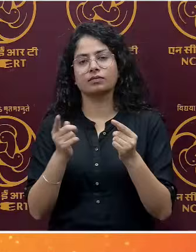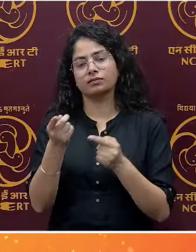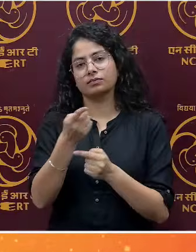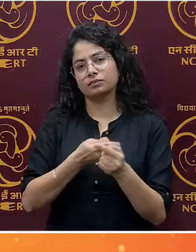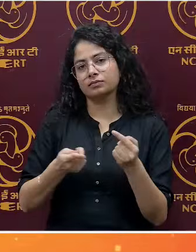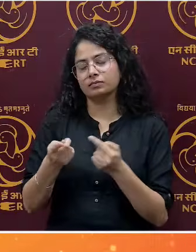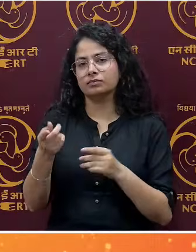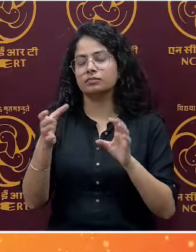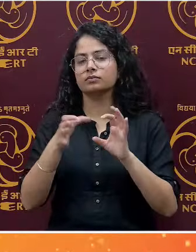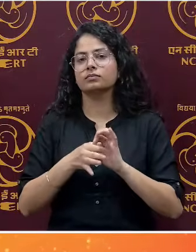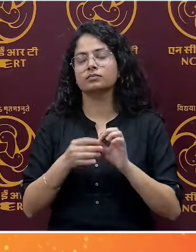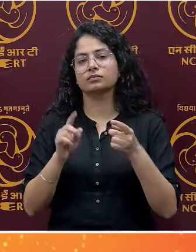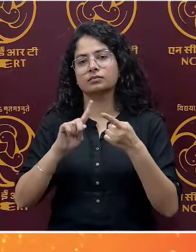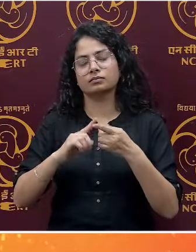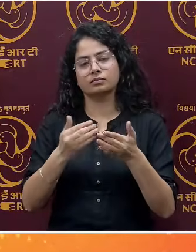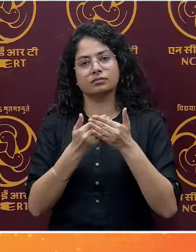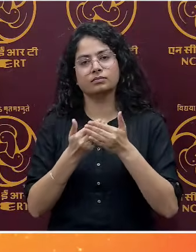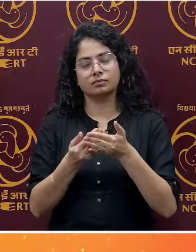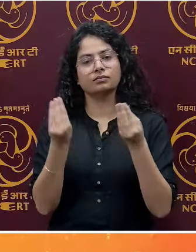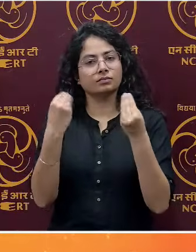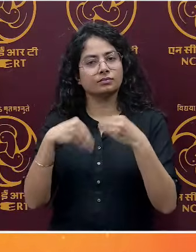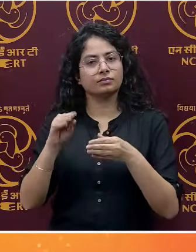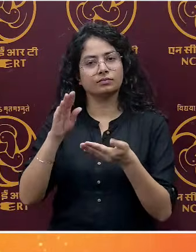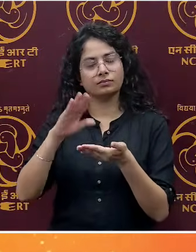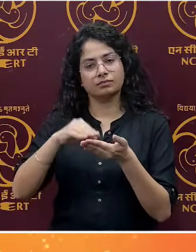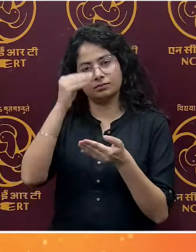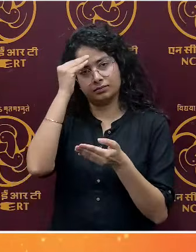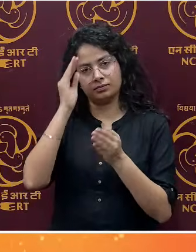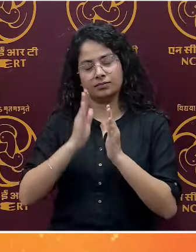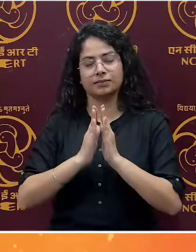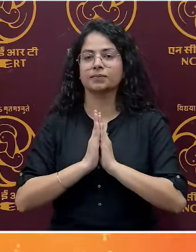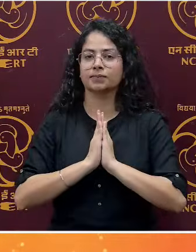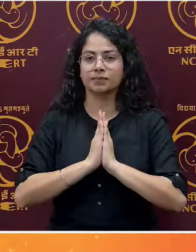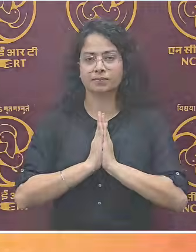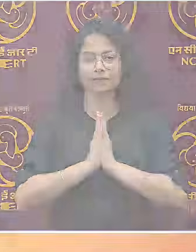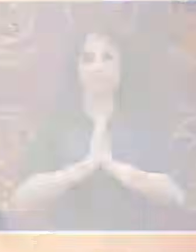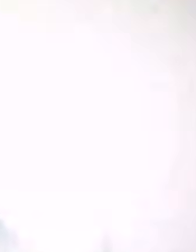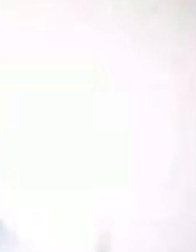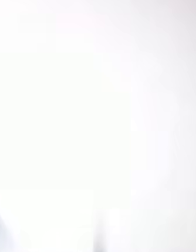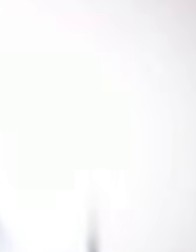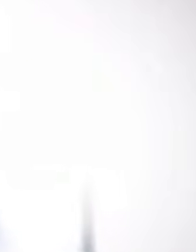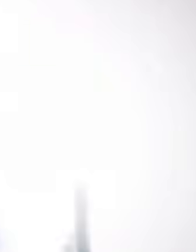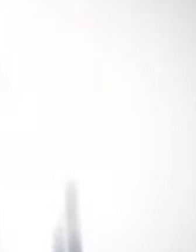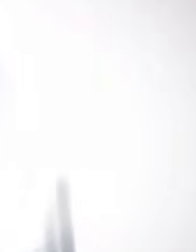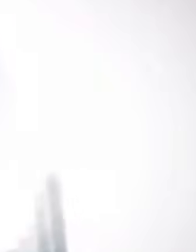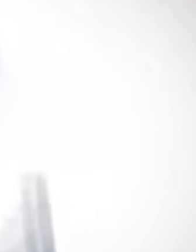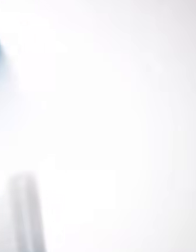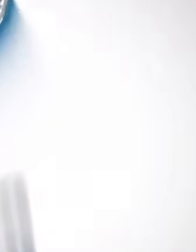PM eVidya channels for more informative programs. Namaskar.